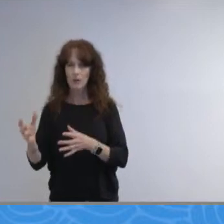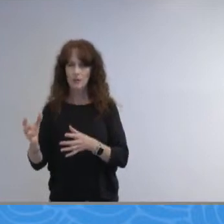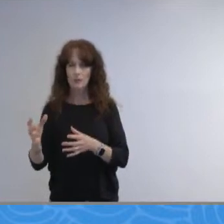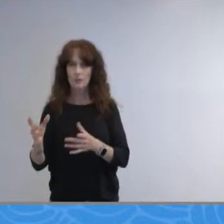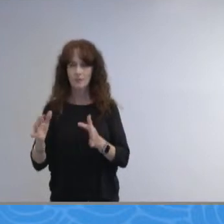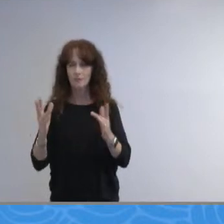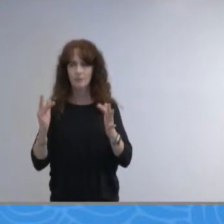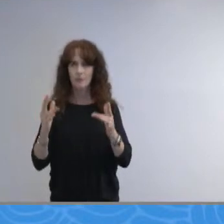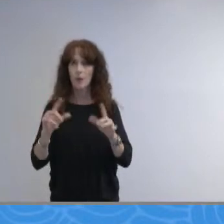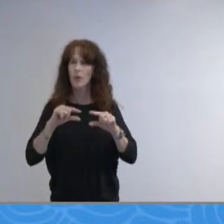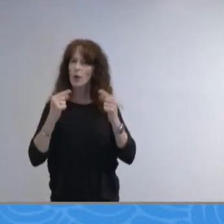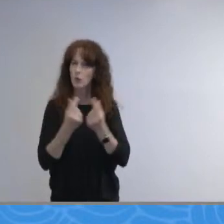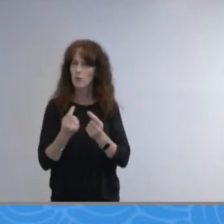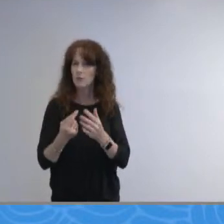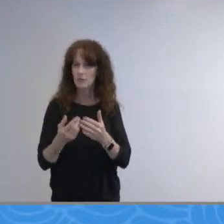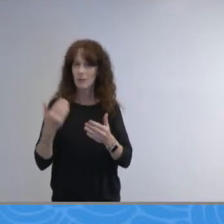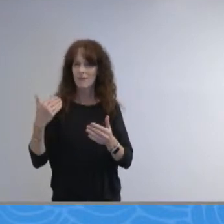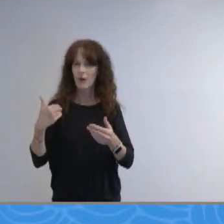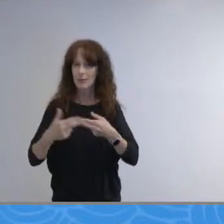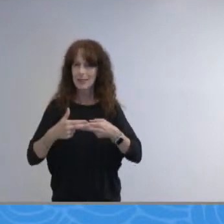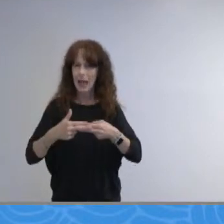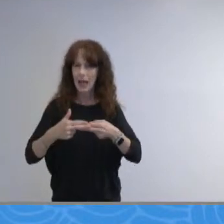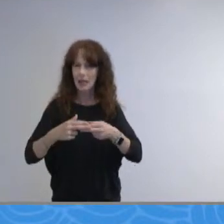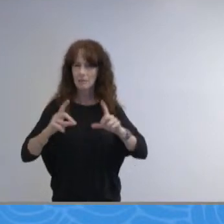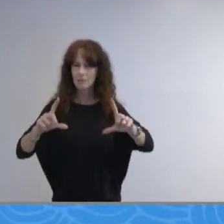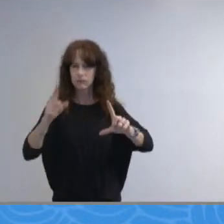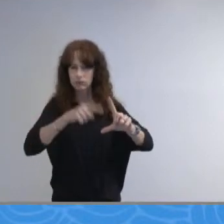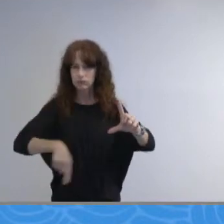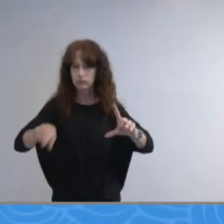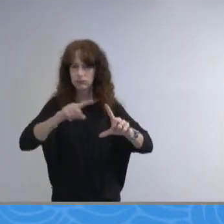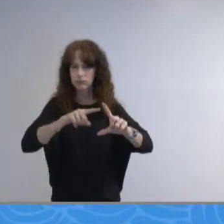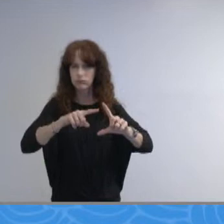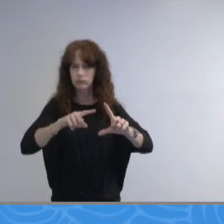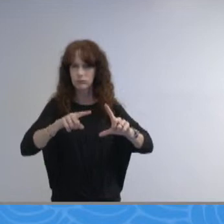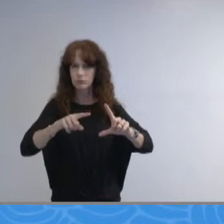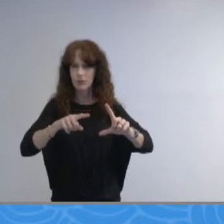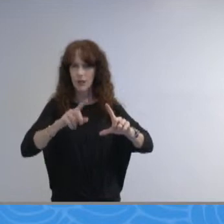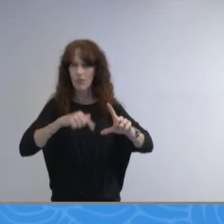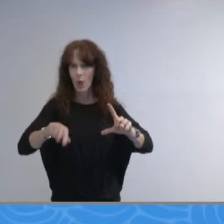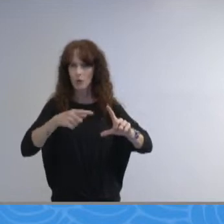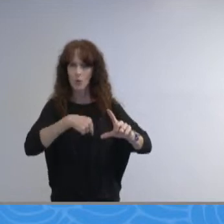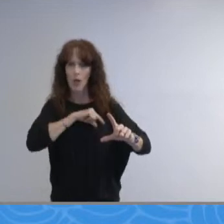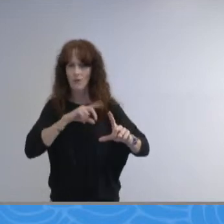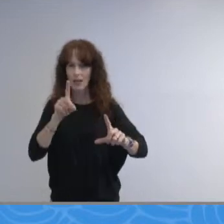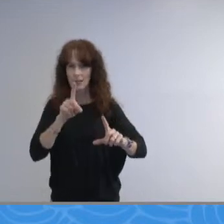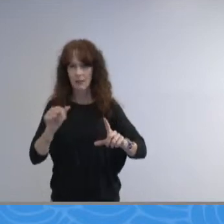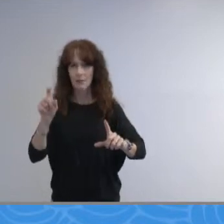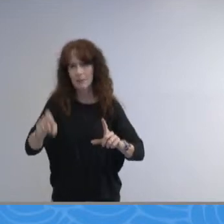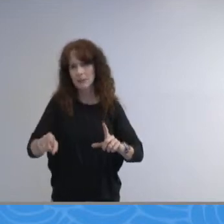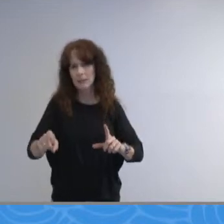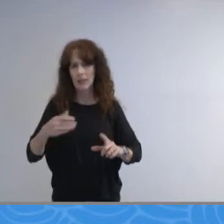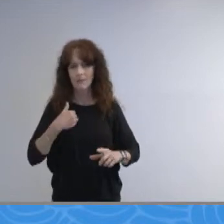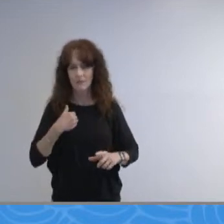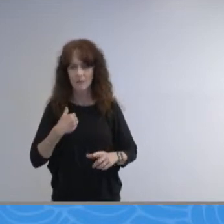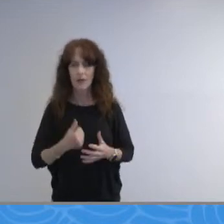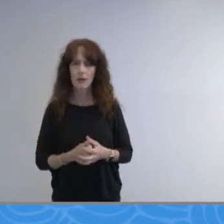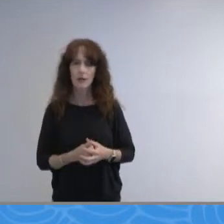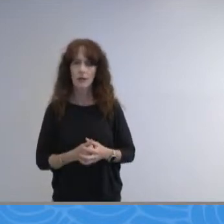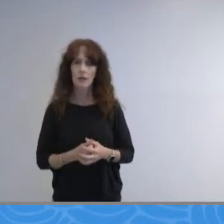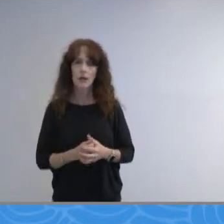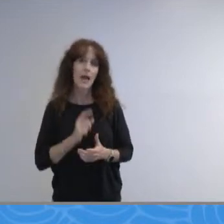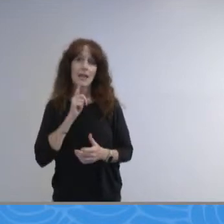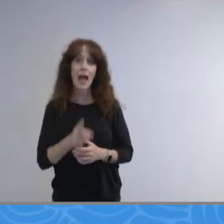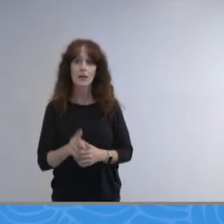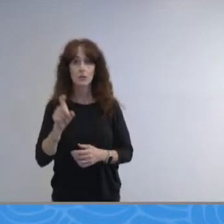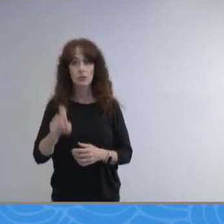or one of the groups that I showed you in a previous slide, one of those qualifying disabilities. And there must be an